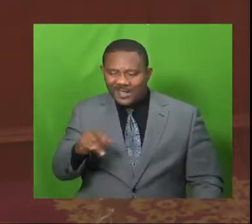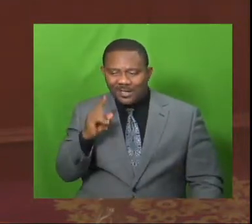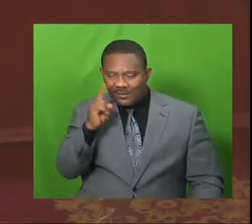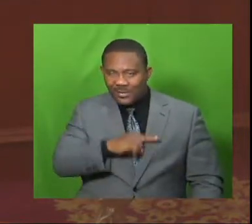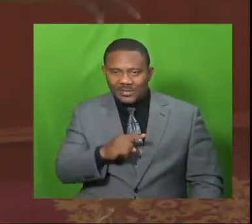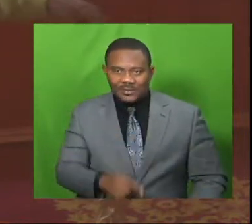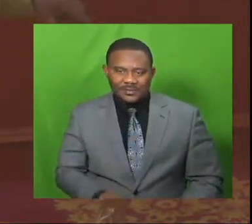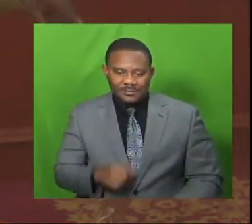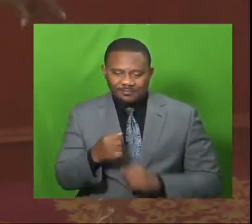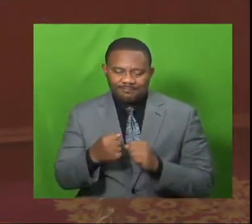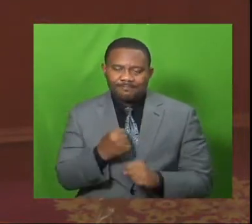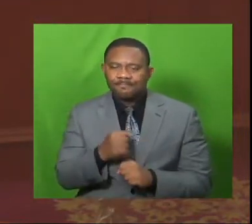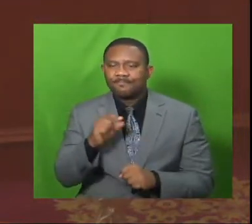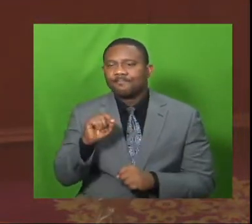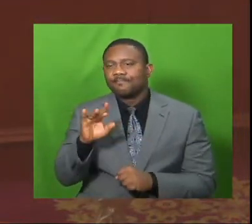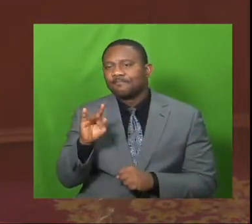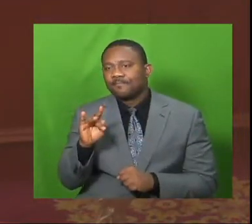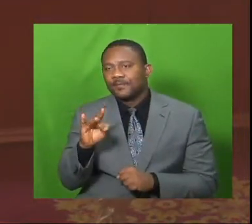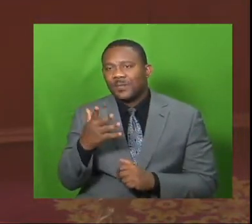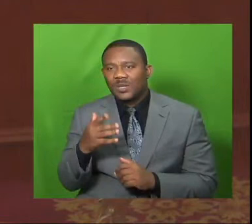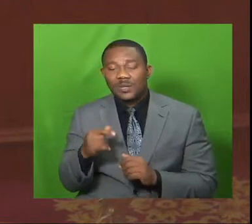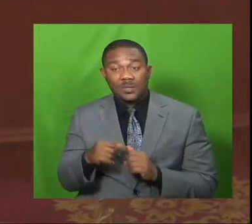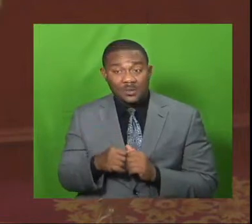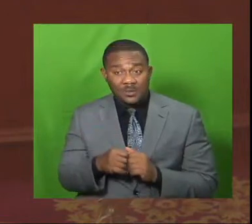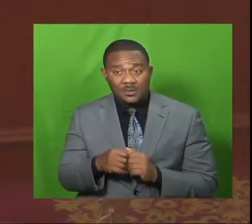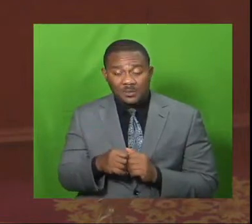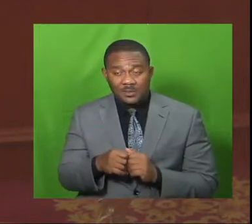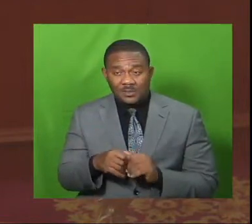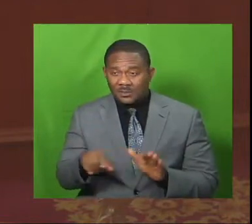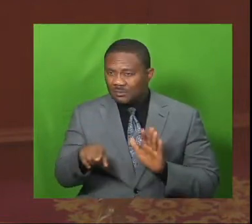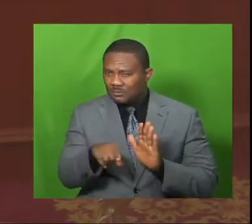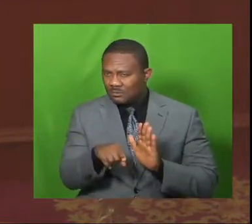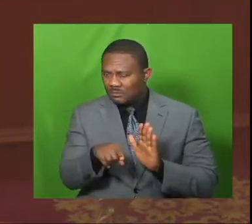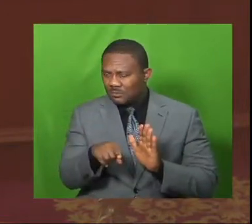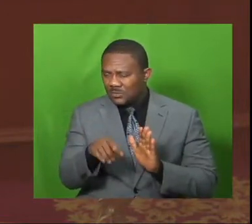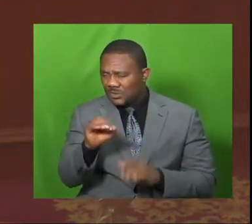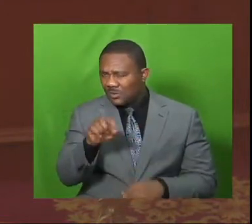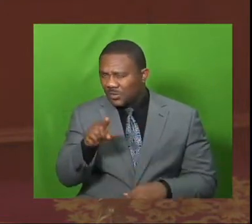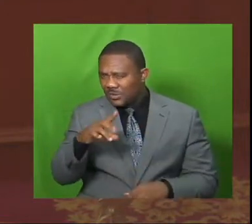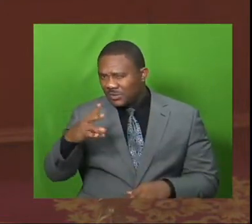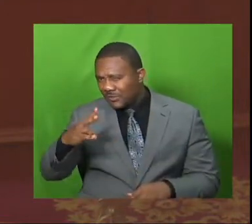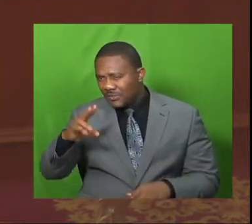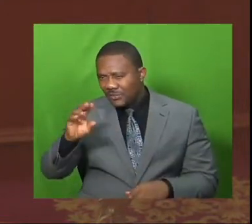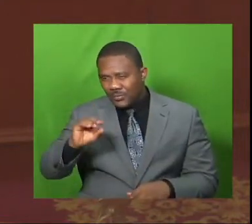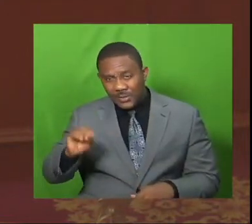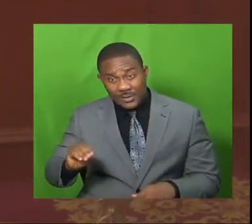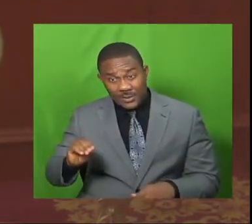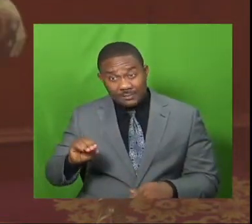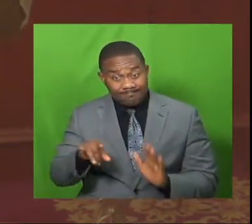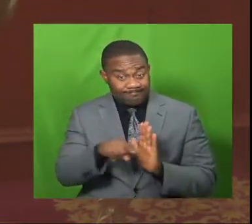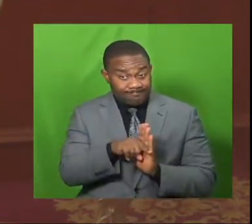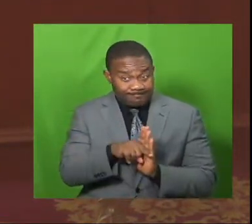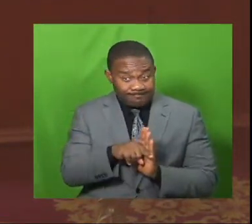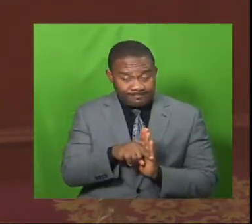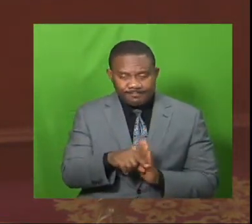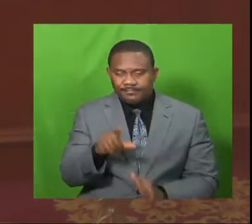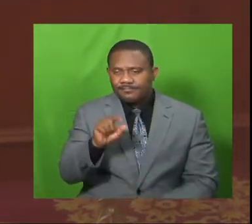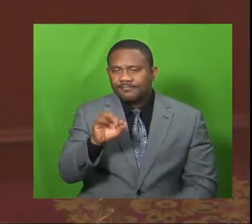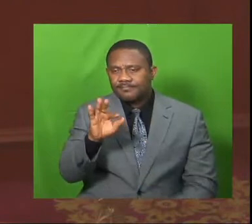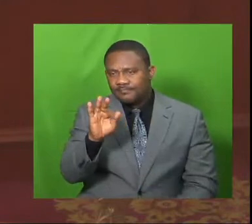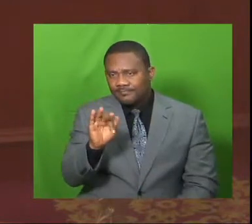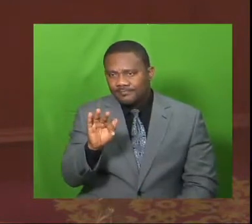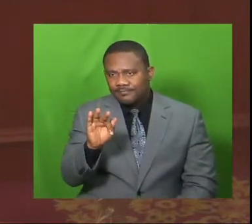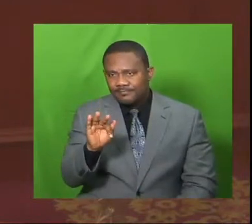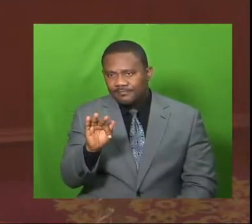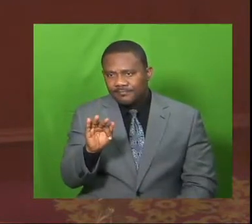in 2018, they did a deficit of 7%. Does that look like 5%? They said in 2019,